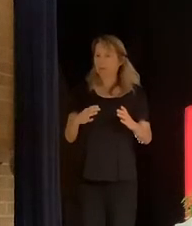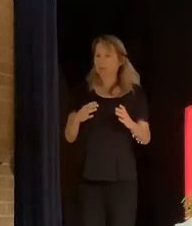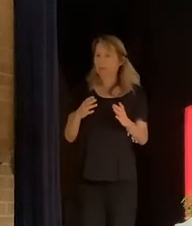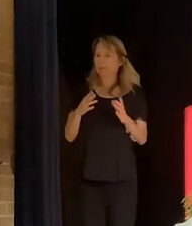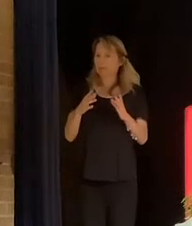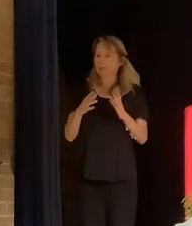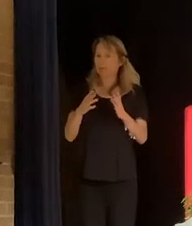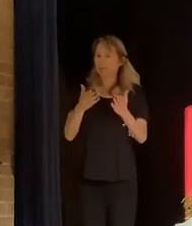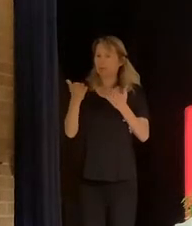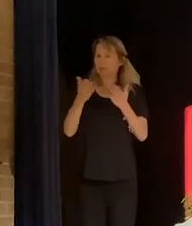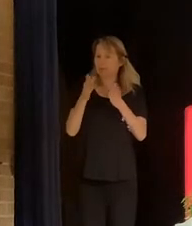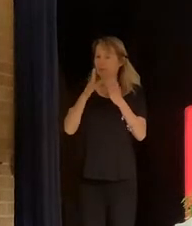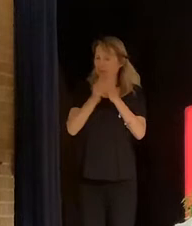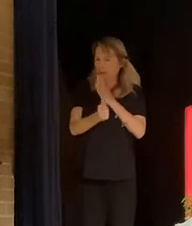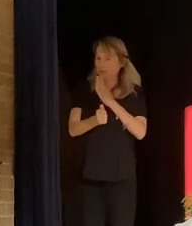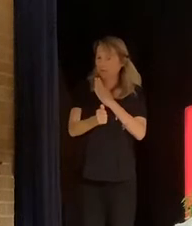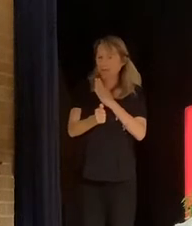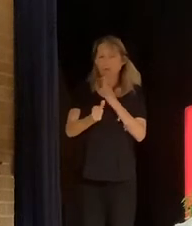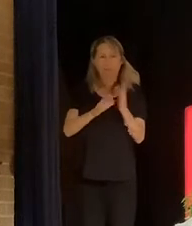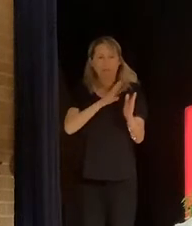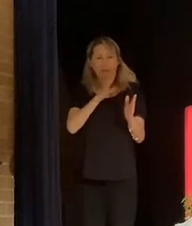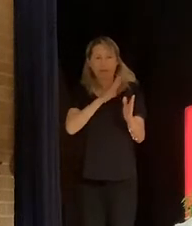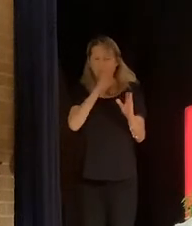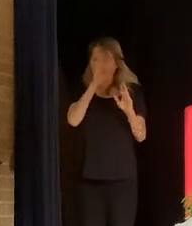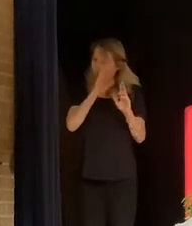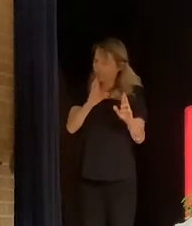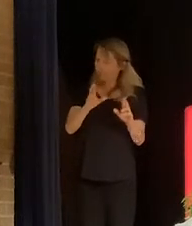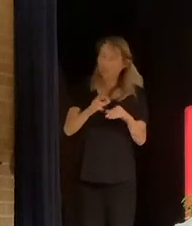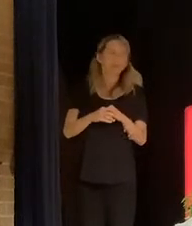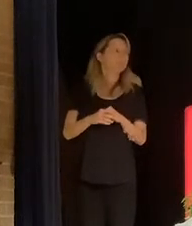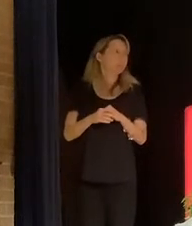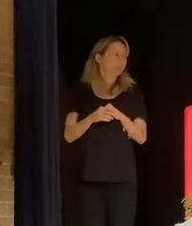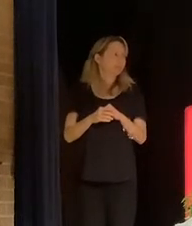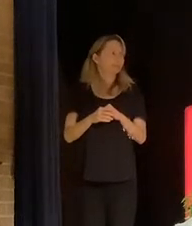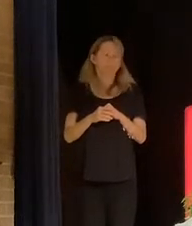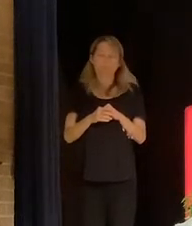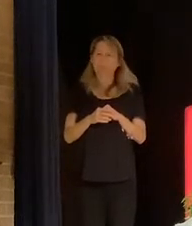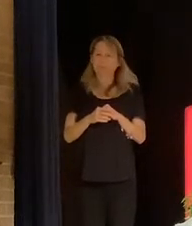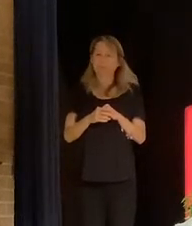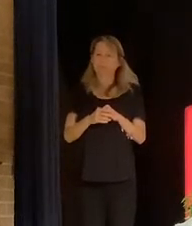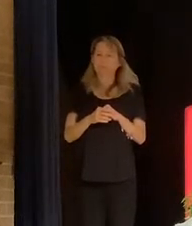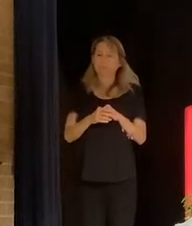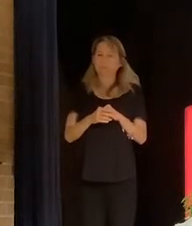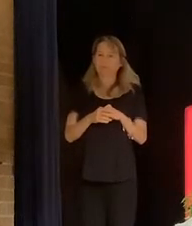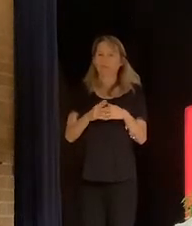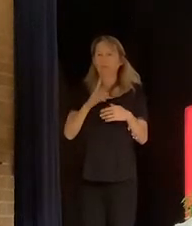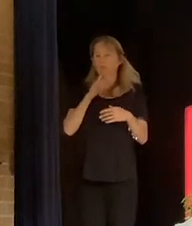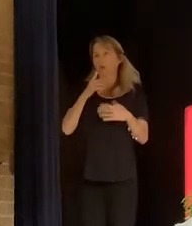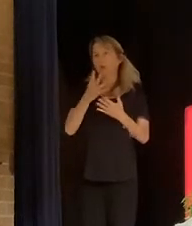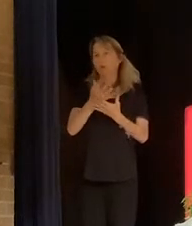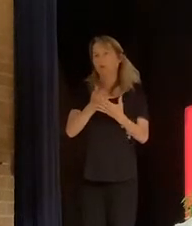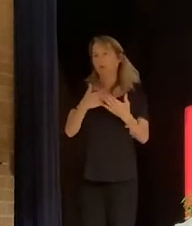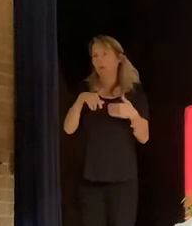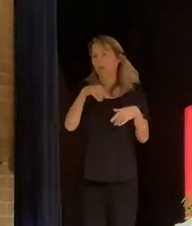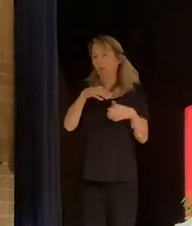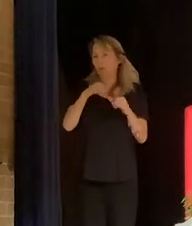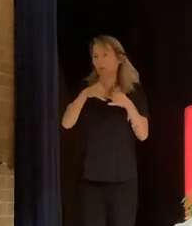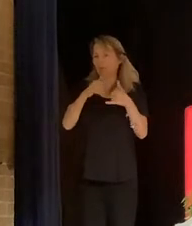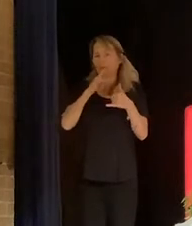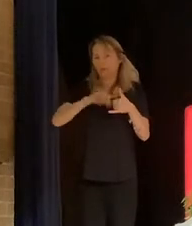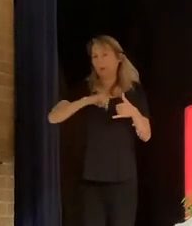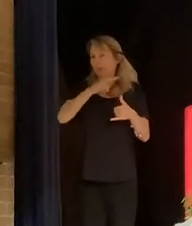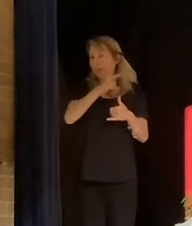most polite and respectful young man you could ever ask for. Victor is very deserving of this award, and we are so proud of